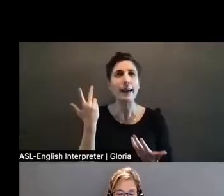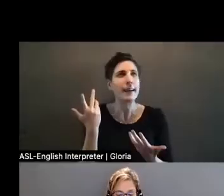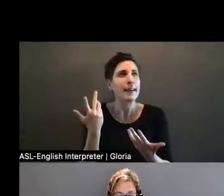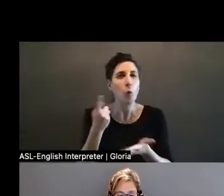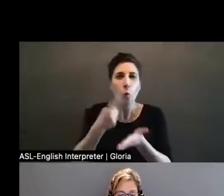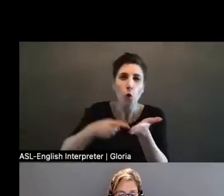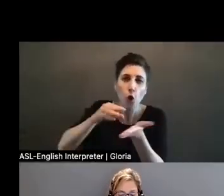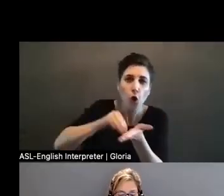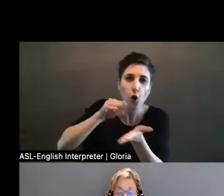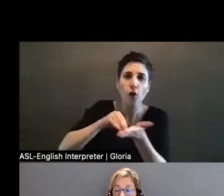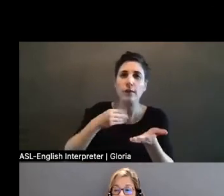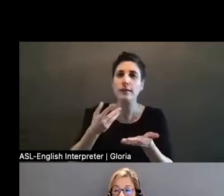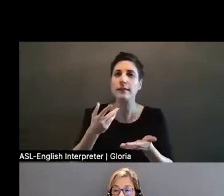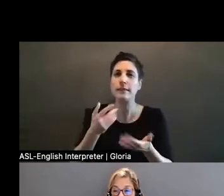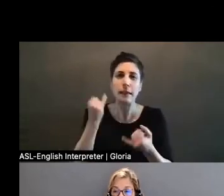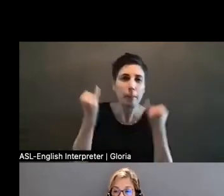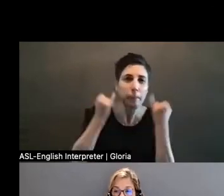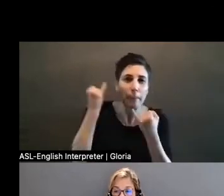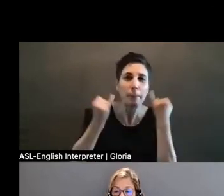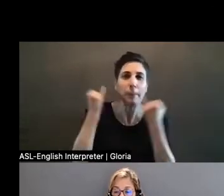great. Thanks.